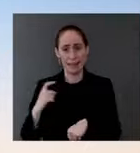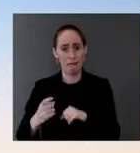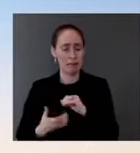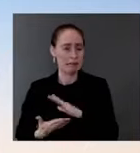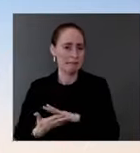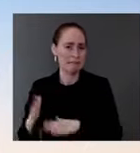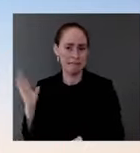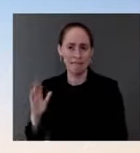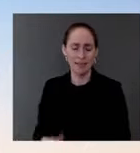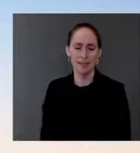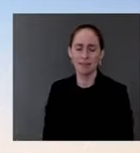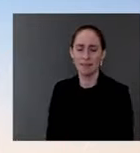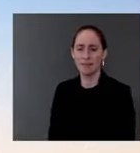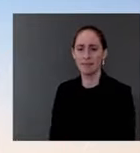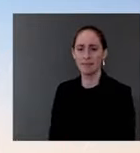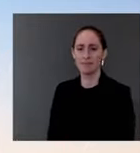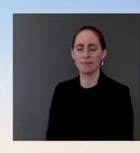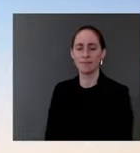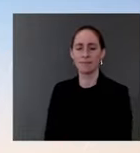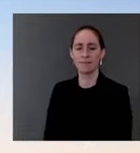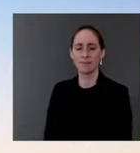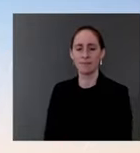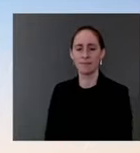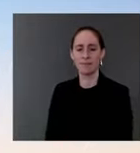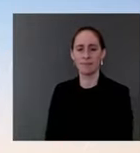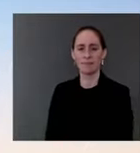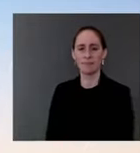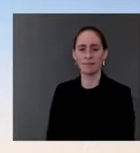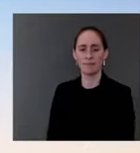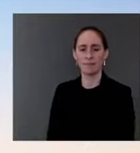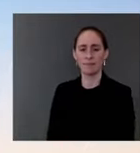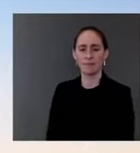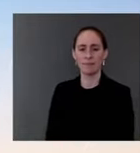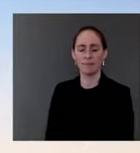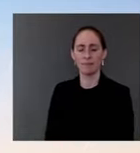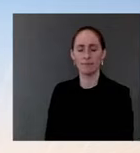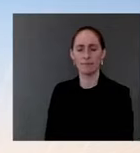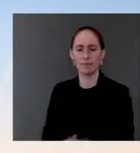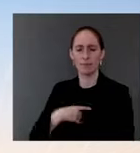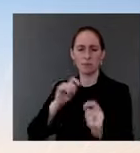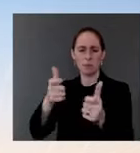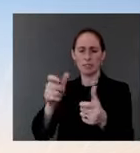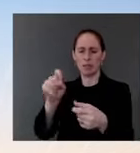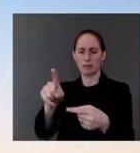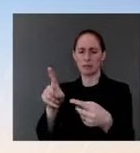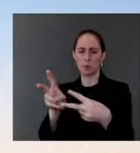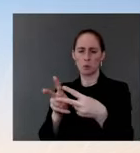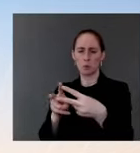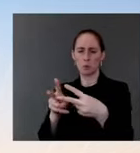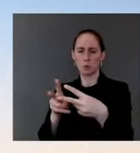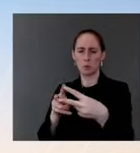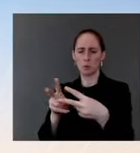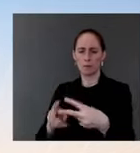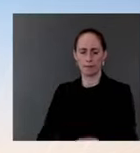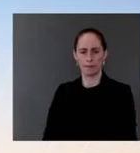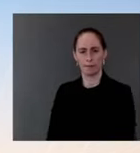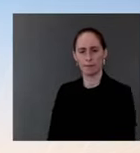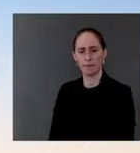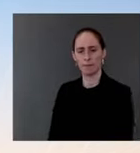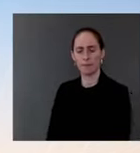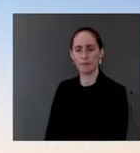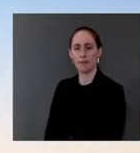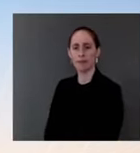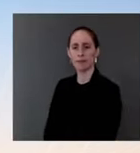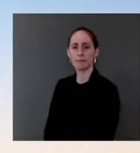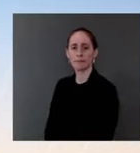have two quick follow-ups. Sure. The first is, you've been consistent on this, and so has the president, about your support for codifying Roe v. Wade.